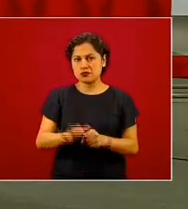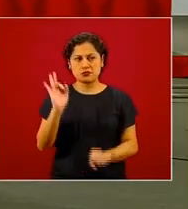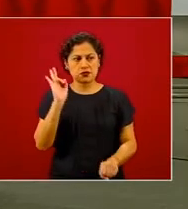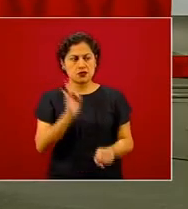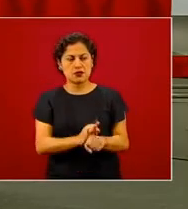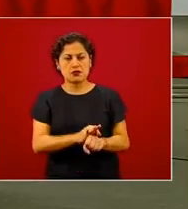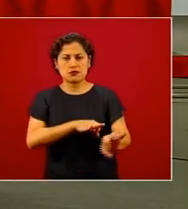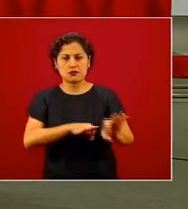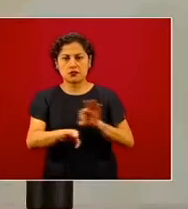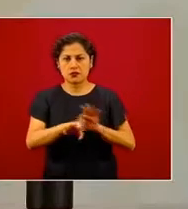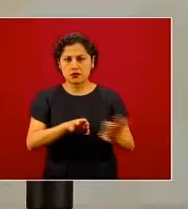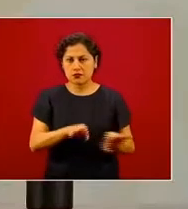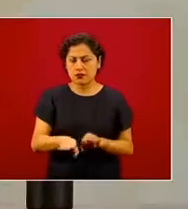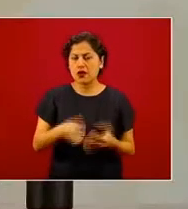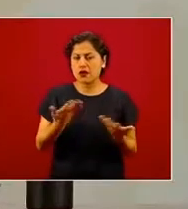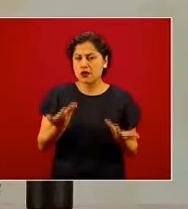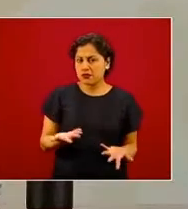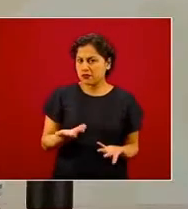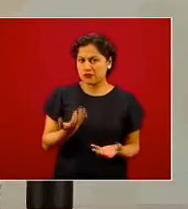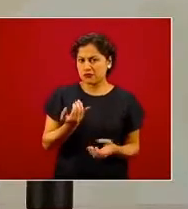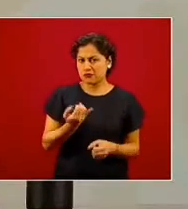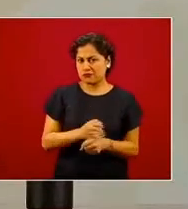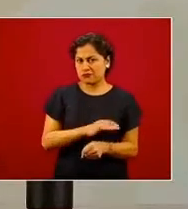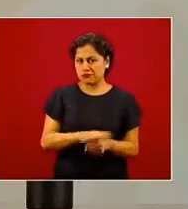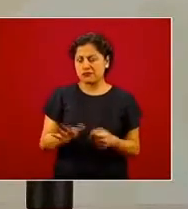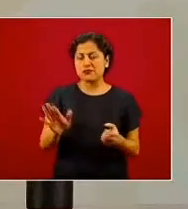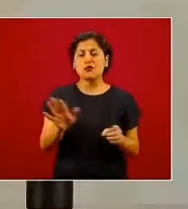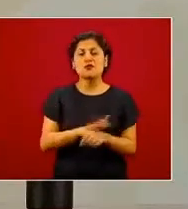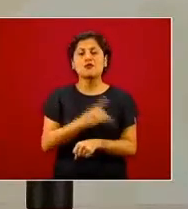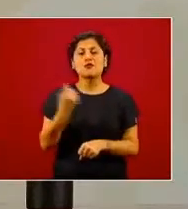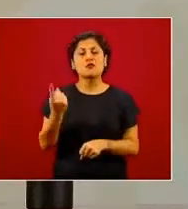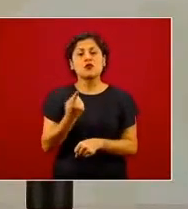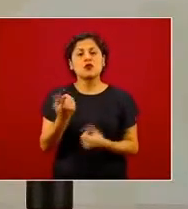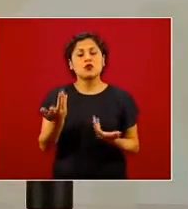employment and social justice.